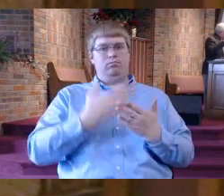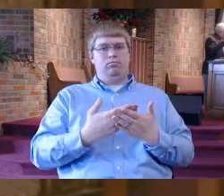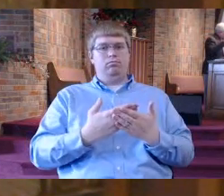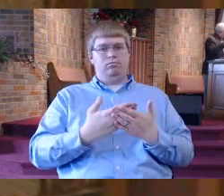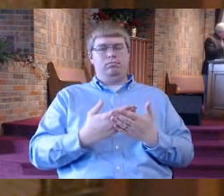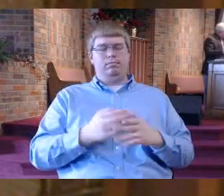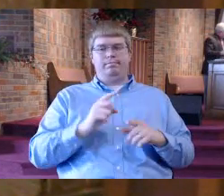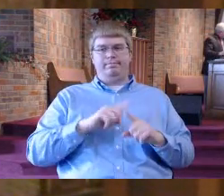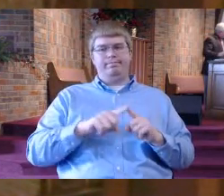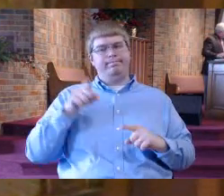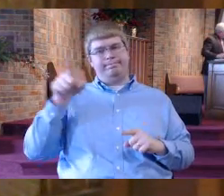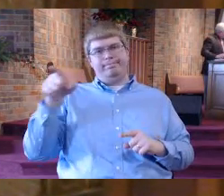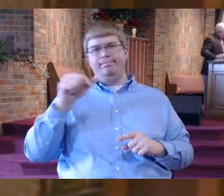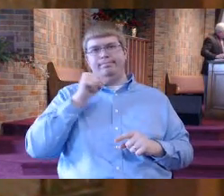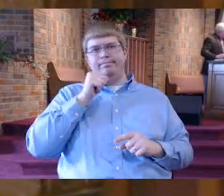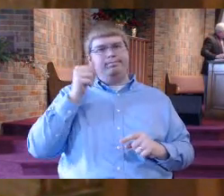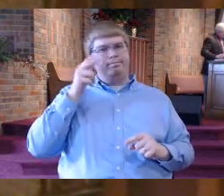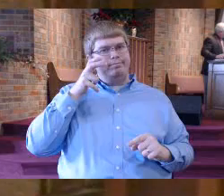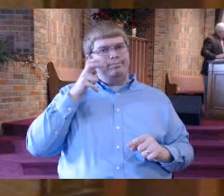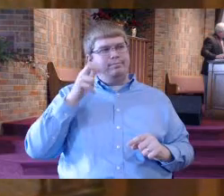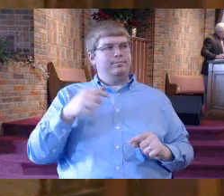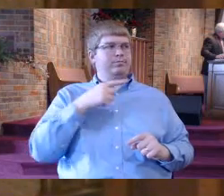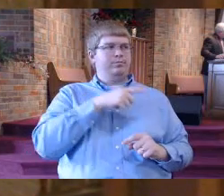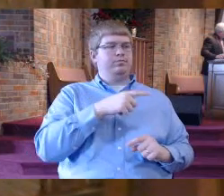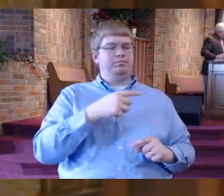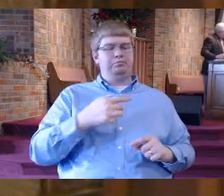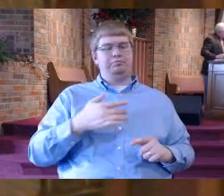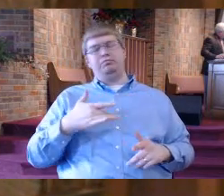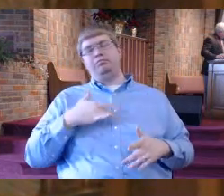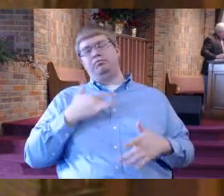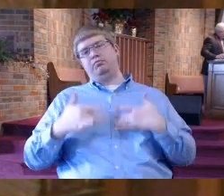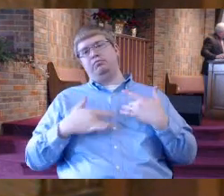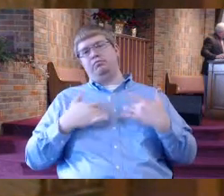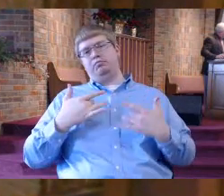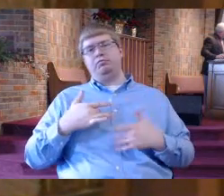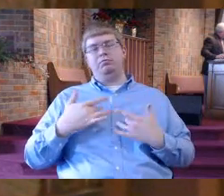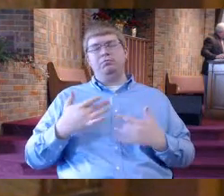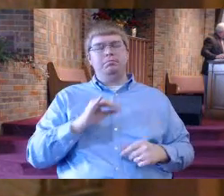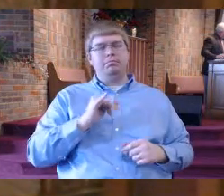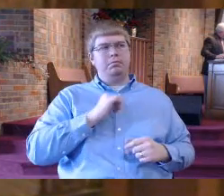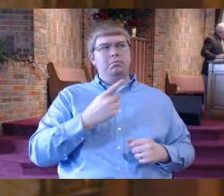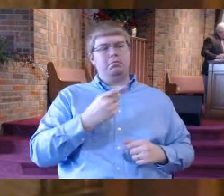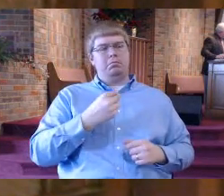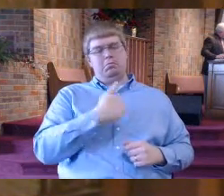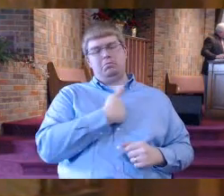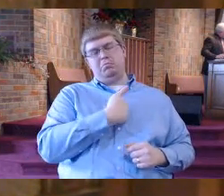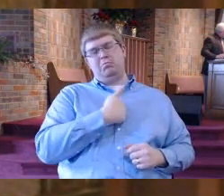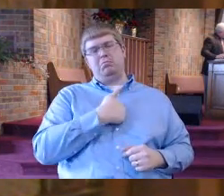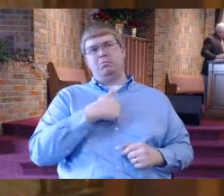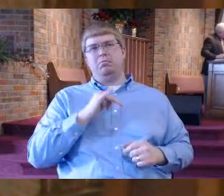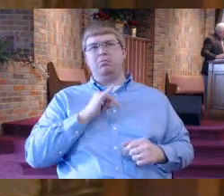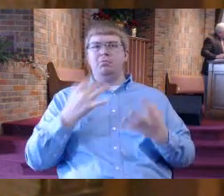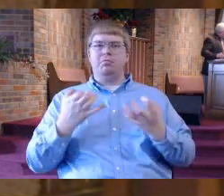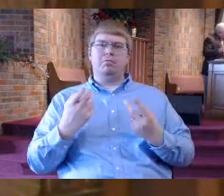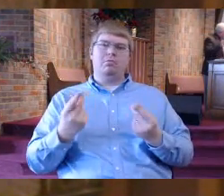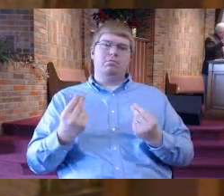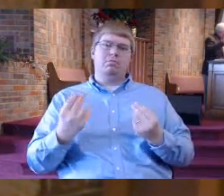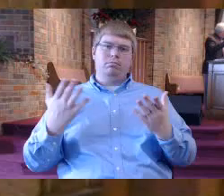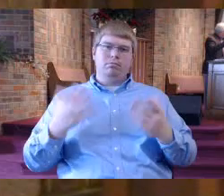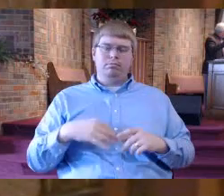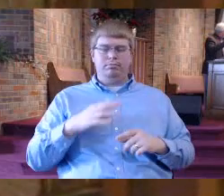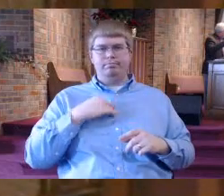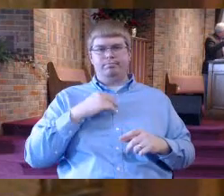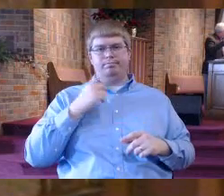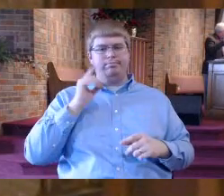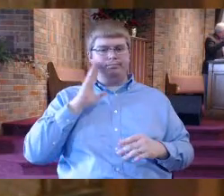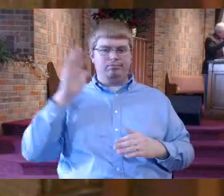but followed the counsels and the dictates of their evil hearts, and went backward, not forward. Since the days of your